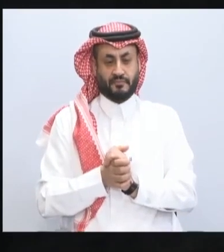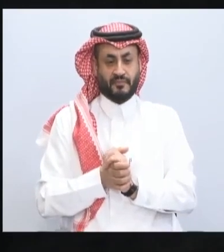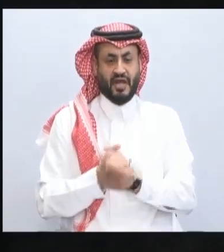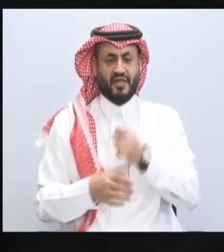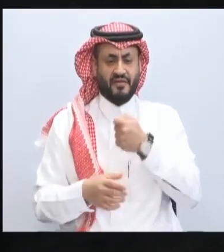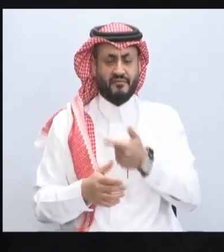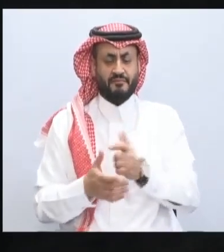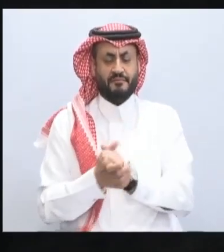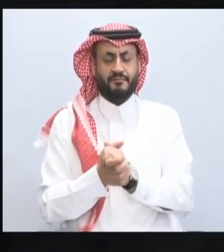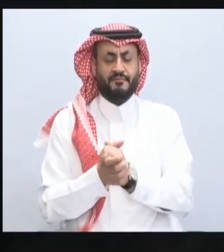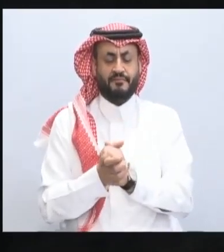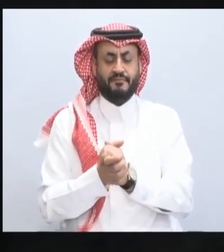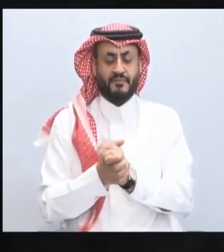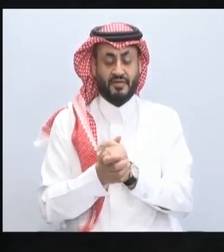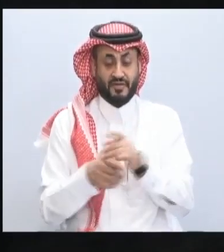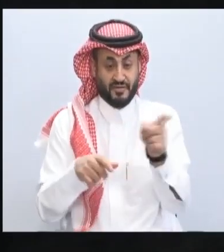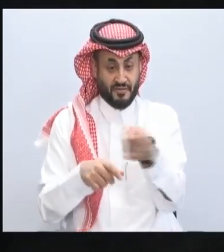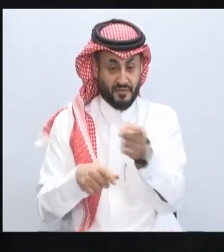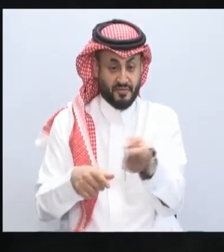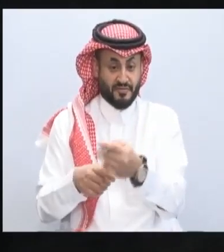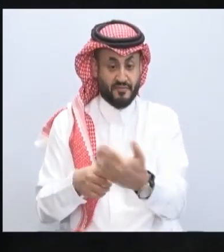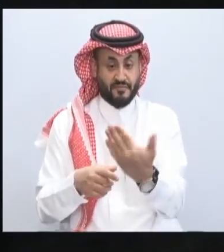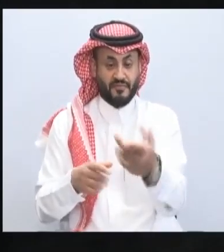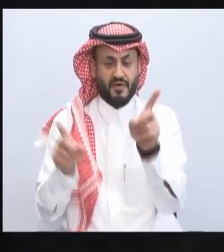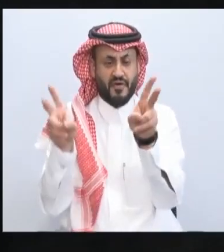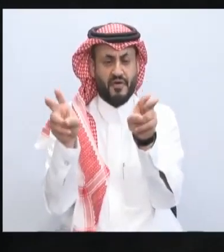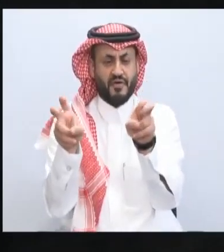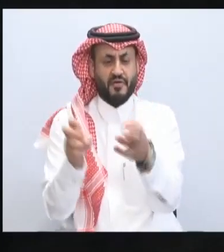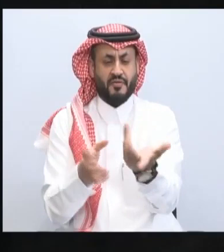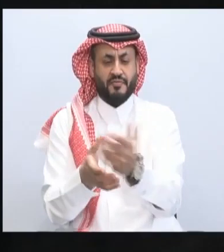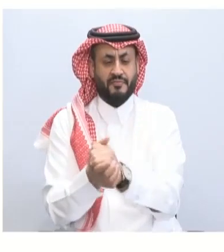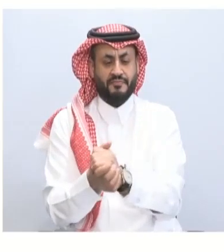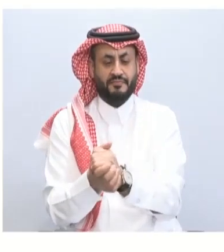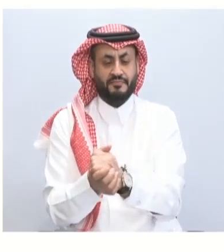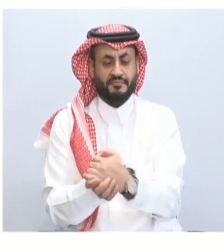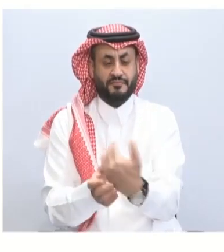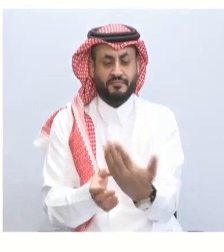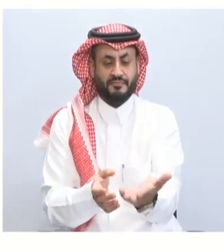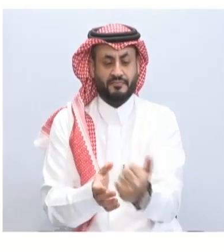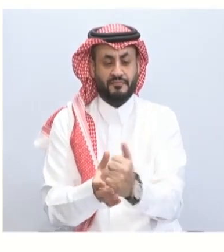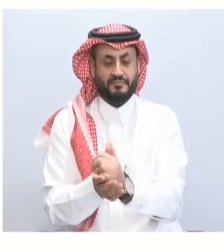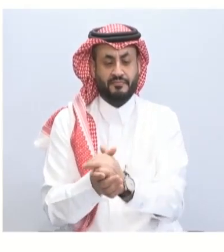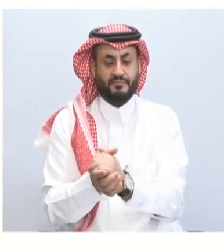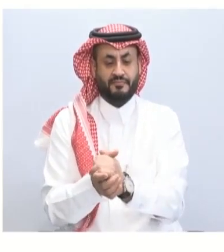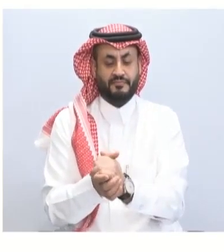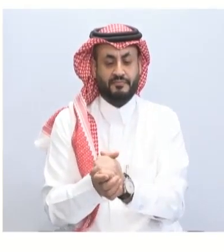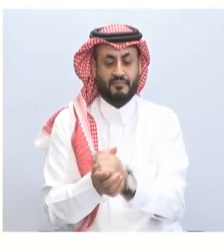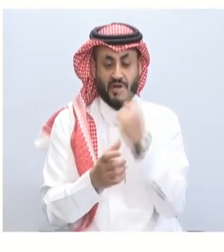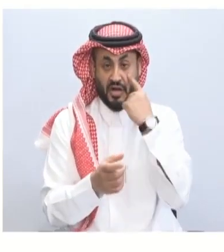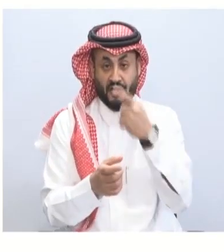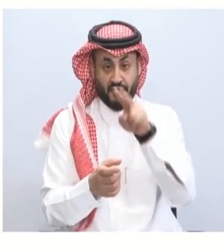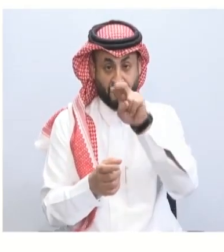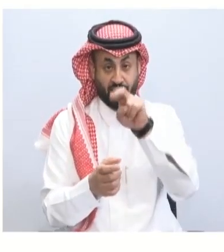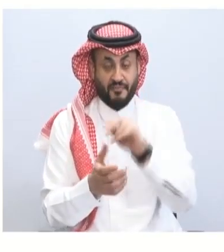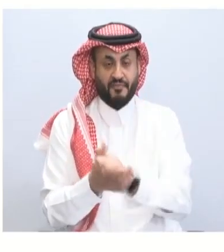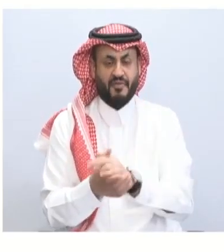to just underline what we have here, quoted. We have here, yes. Now it's different